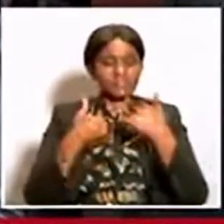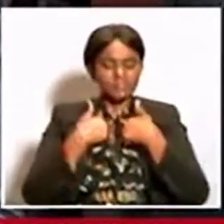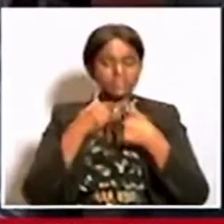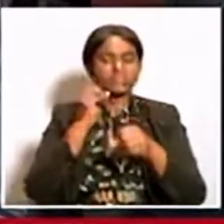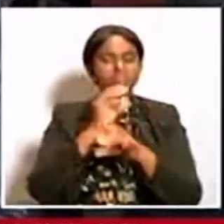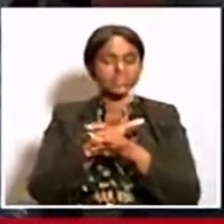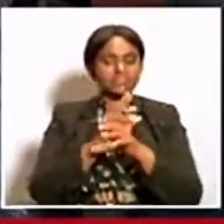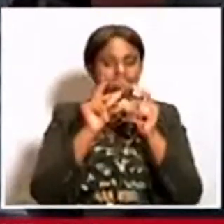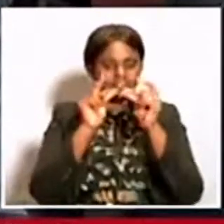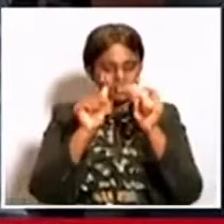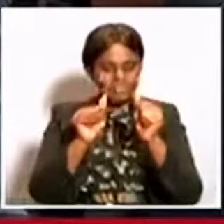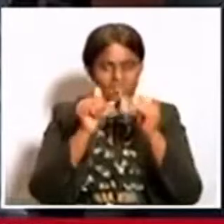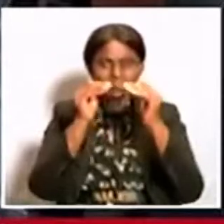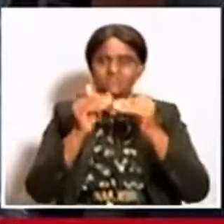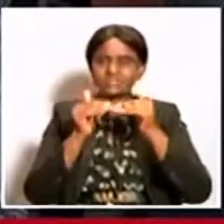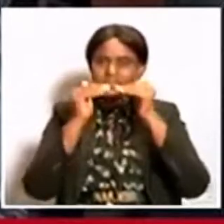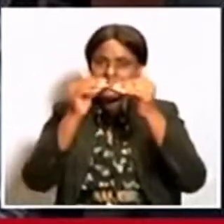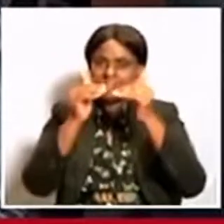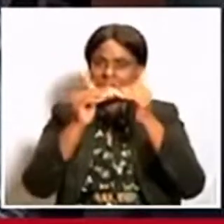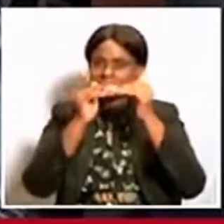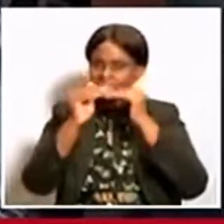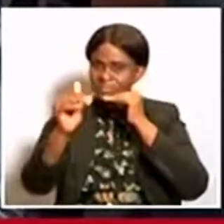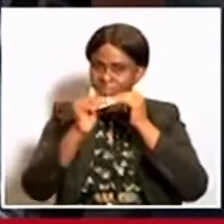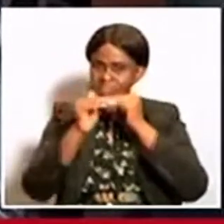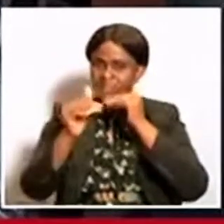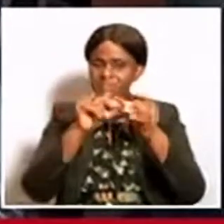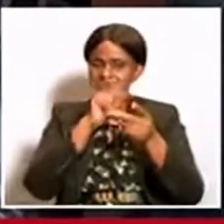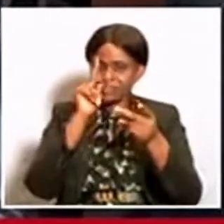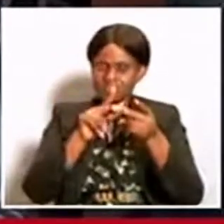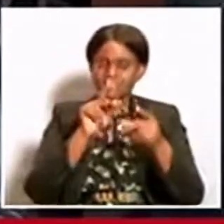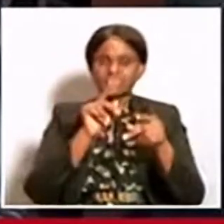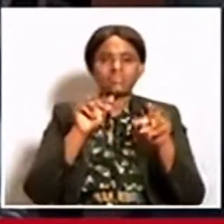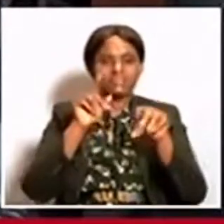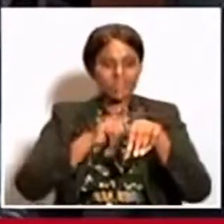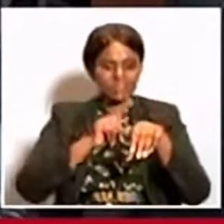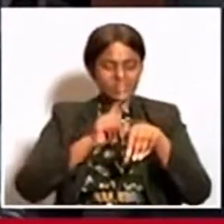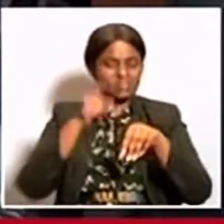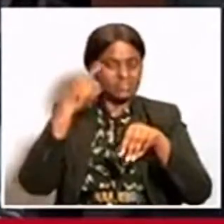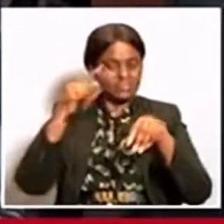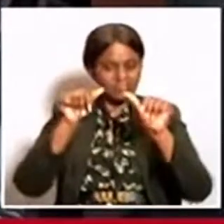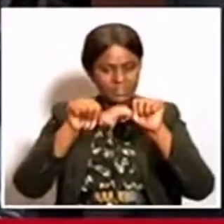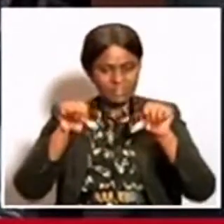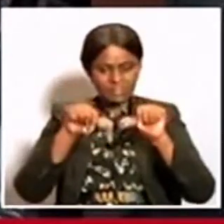already reached an advanced stage at this time of audit,